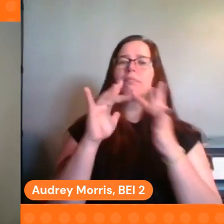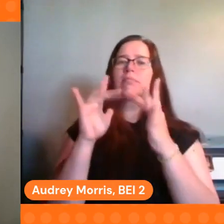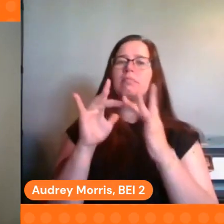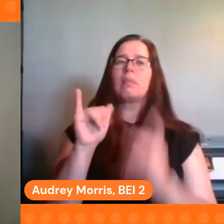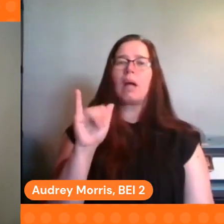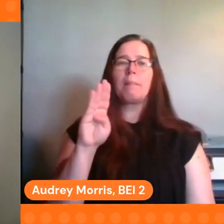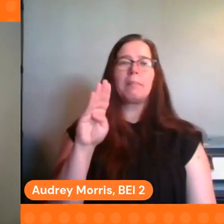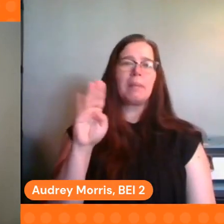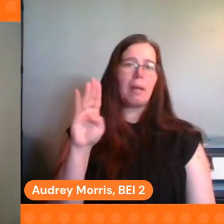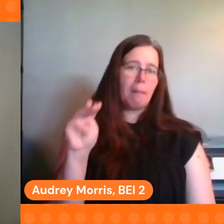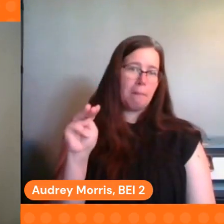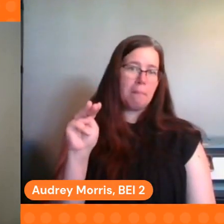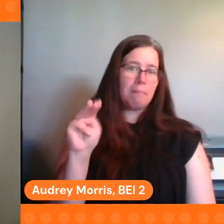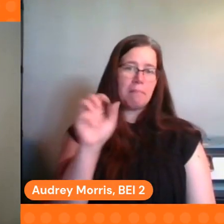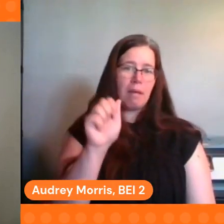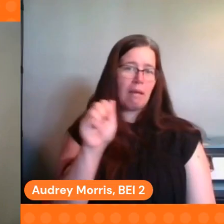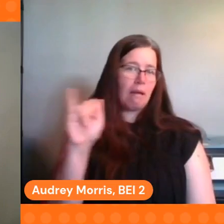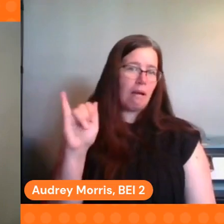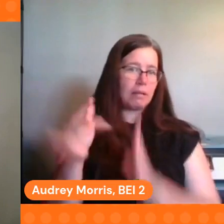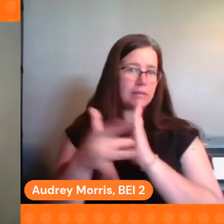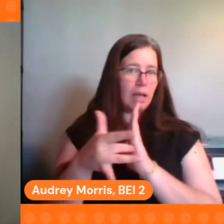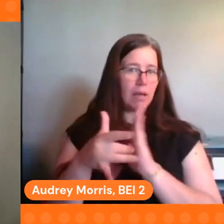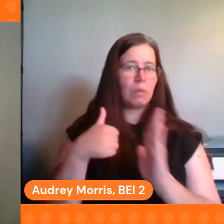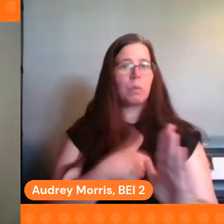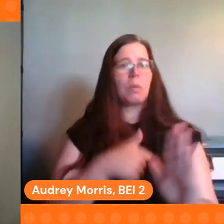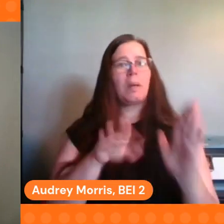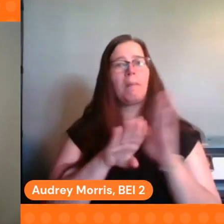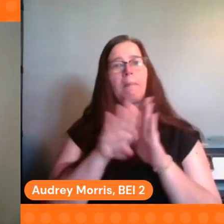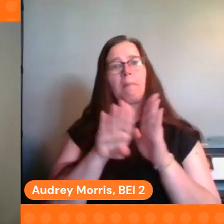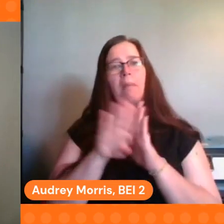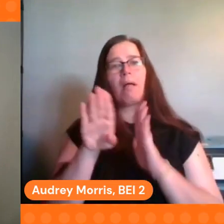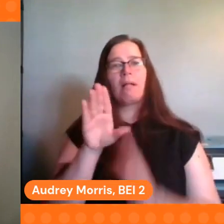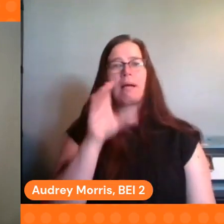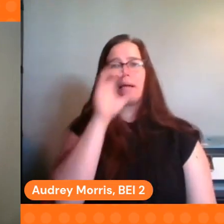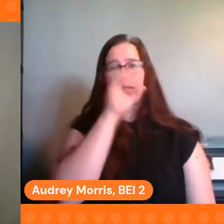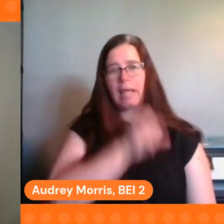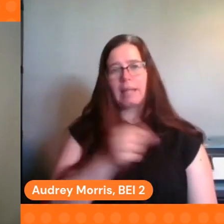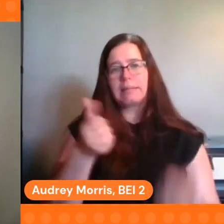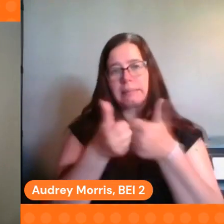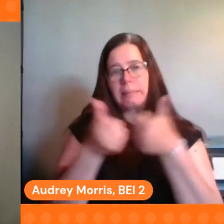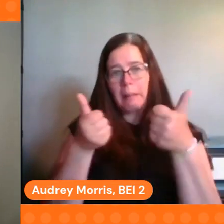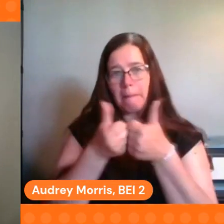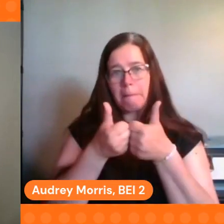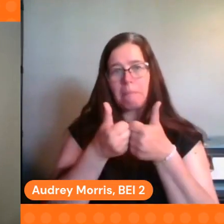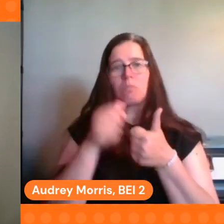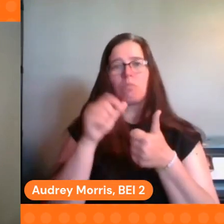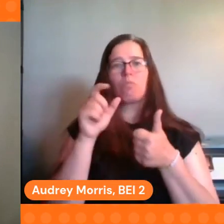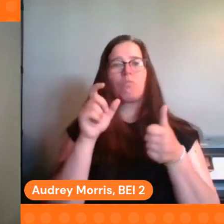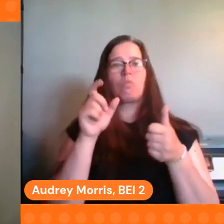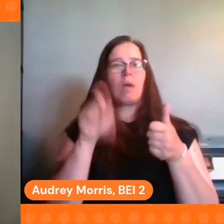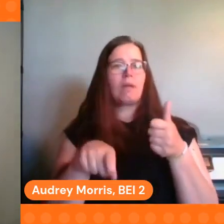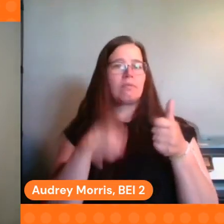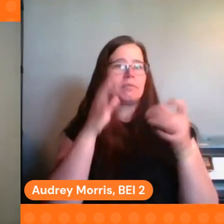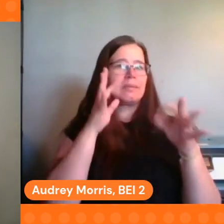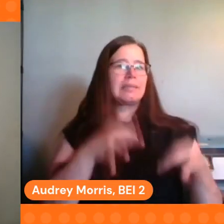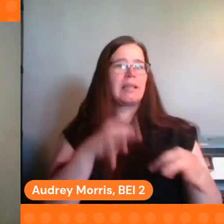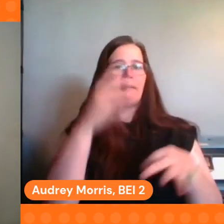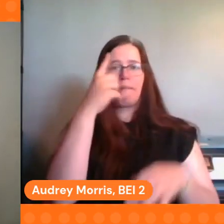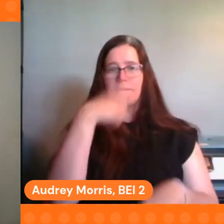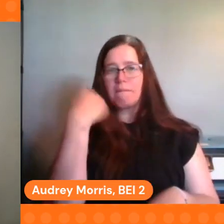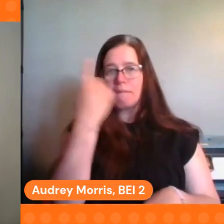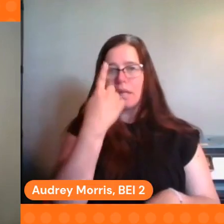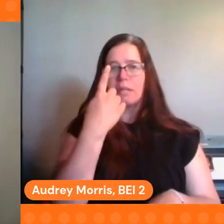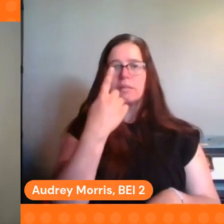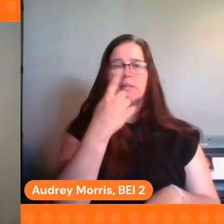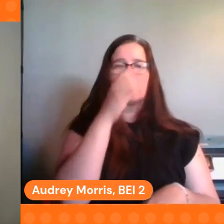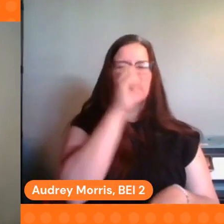tech. And we built a Guess Who game. This game where you've decided on a face, and then the other player has